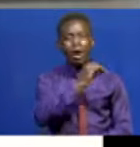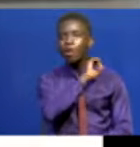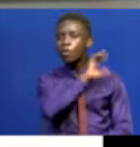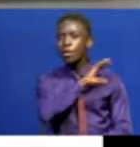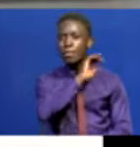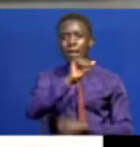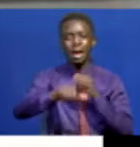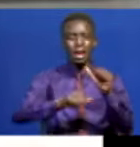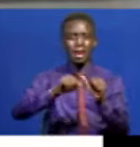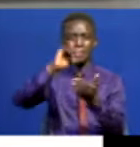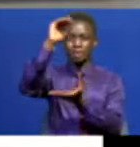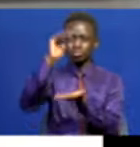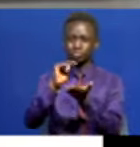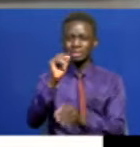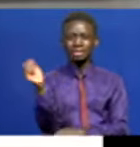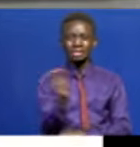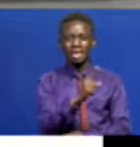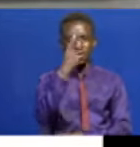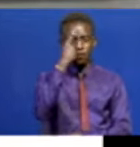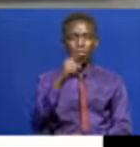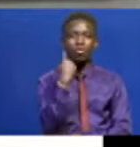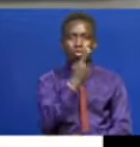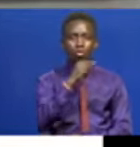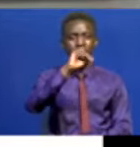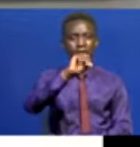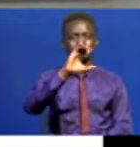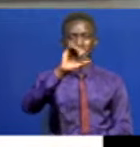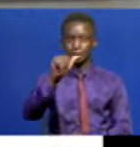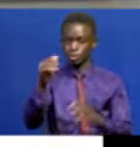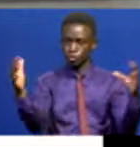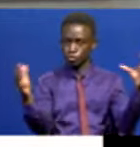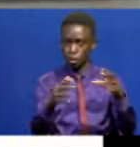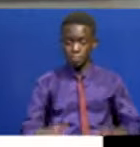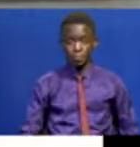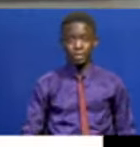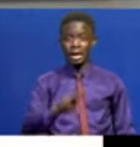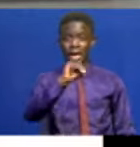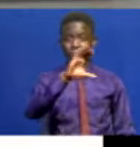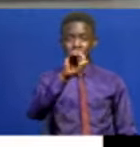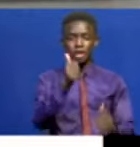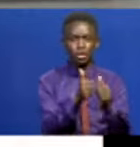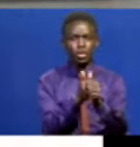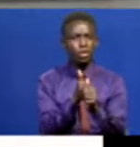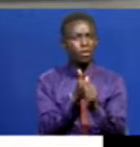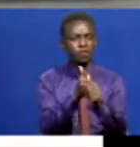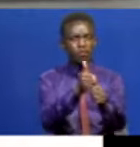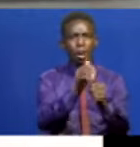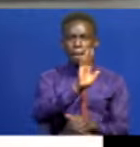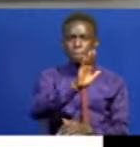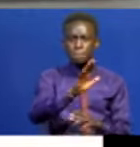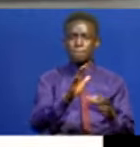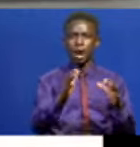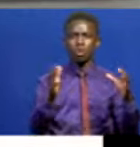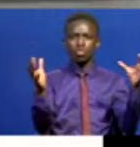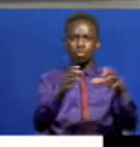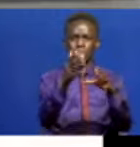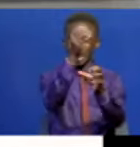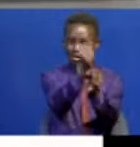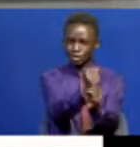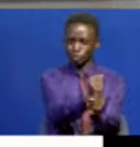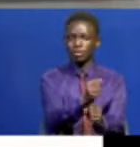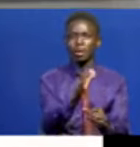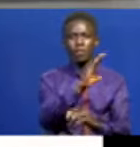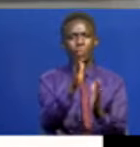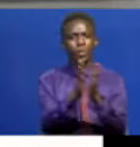for members of county assemblies, MCAs through their umbrella bodies, County Assembly Forum, and Association